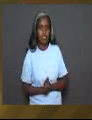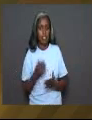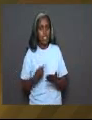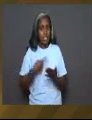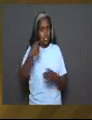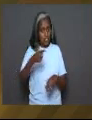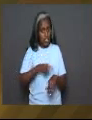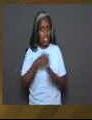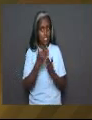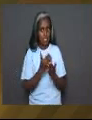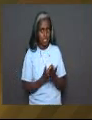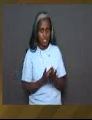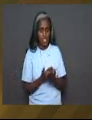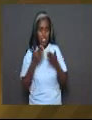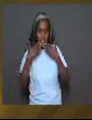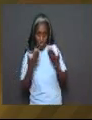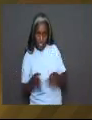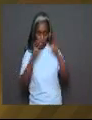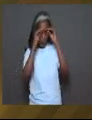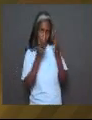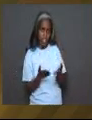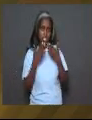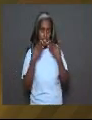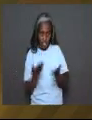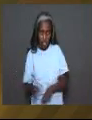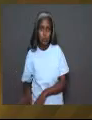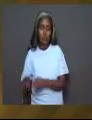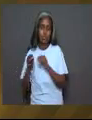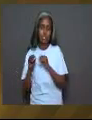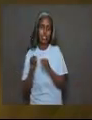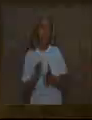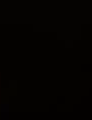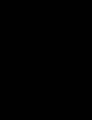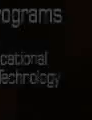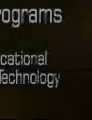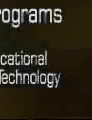Until next lesson, thank you, teacher. Thank you, students.